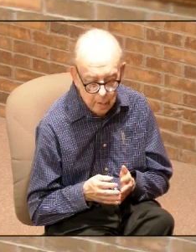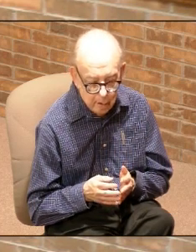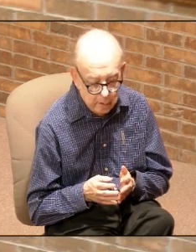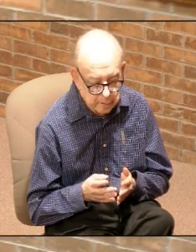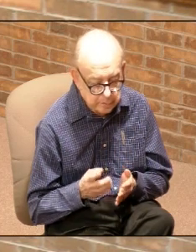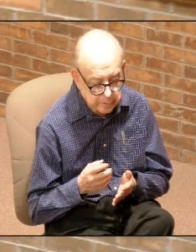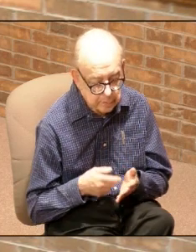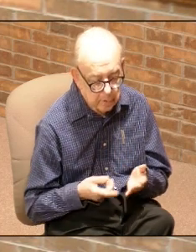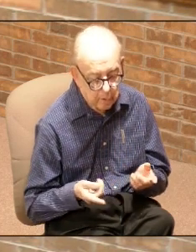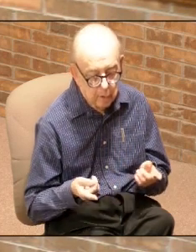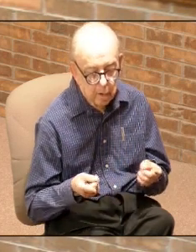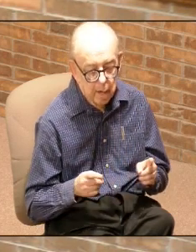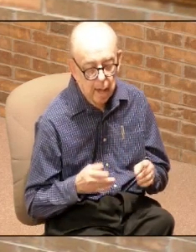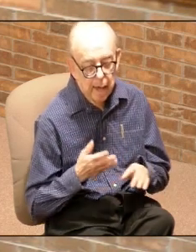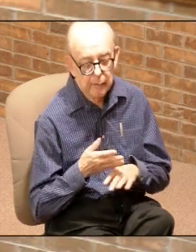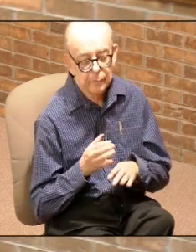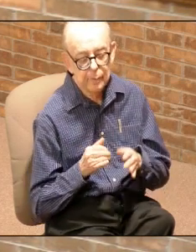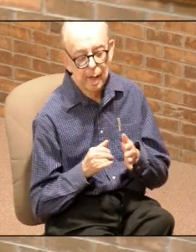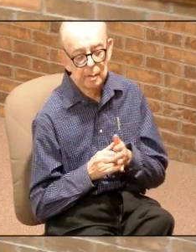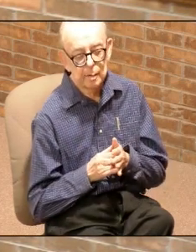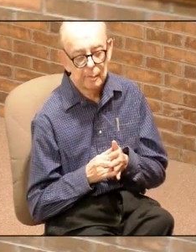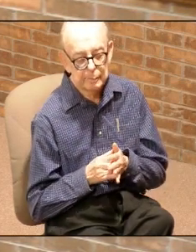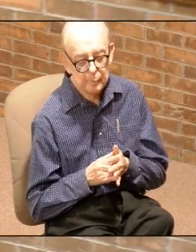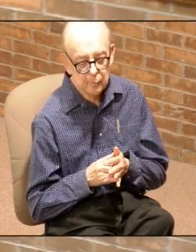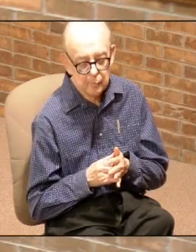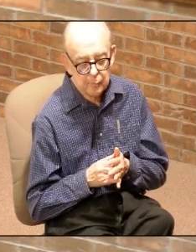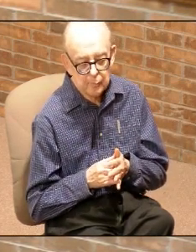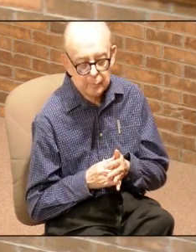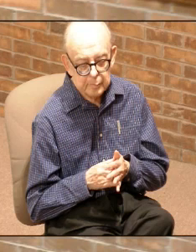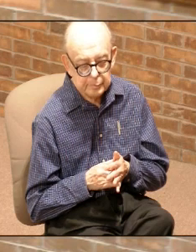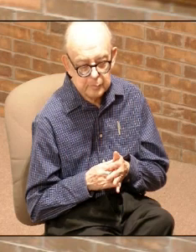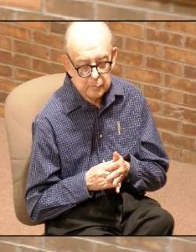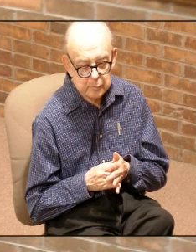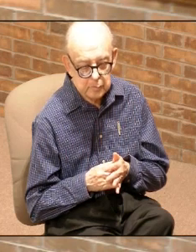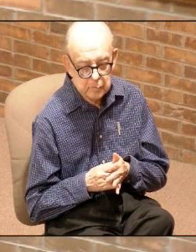So what happened after that?